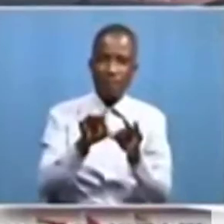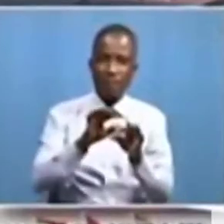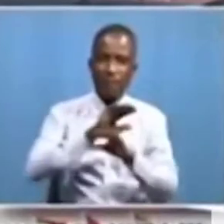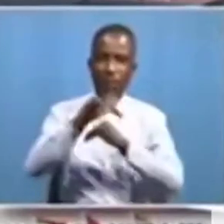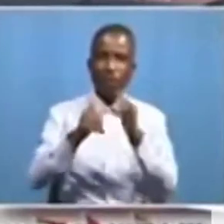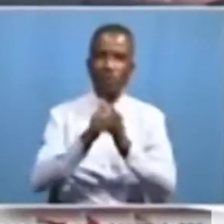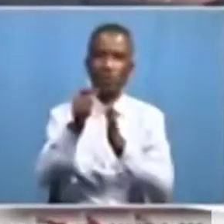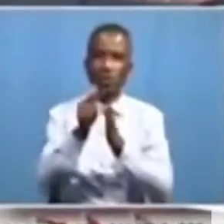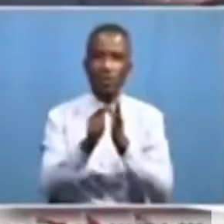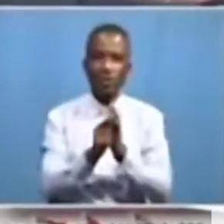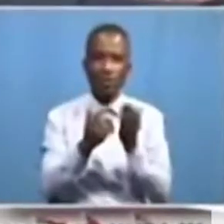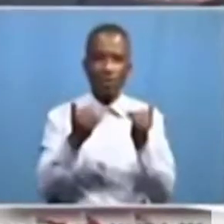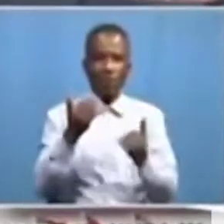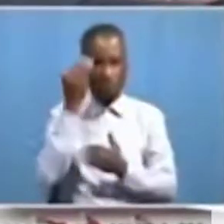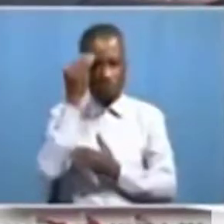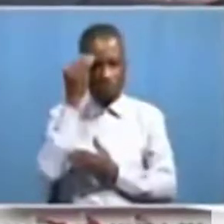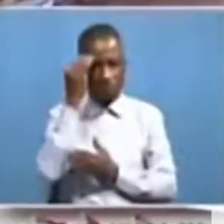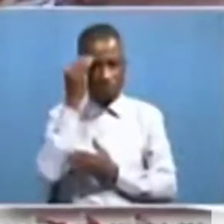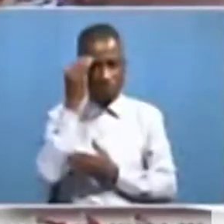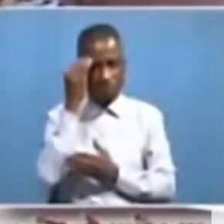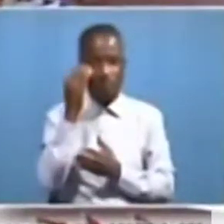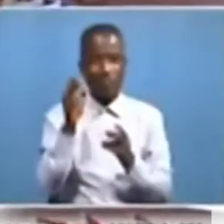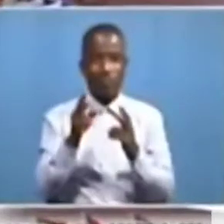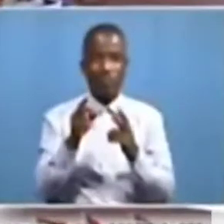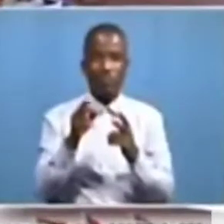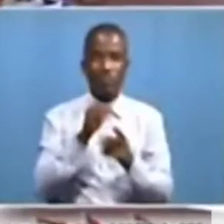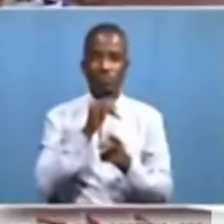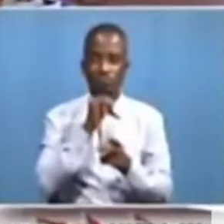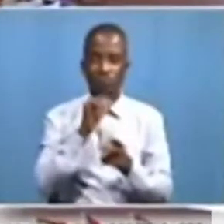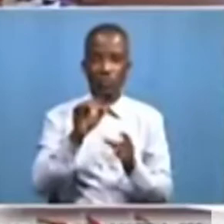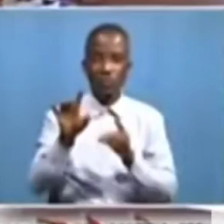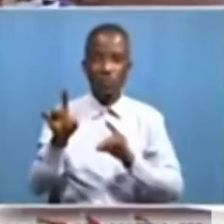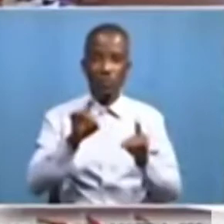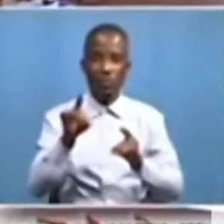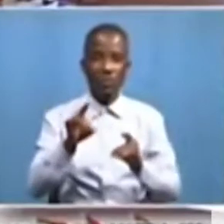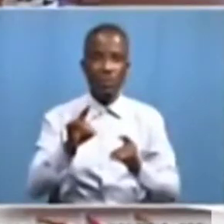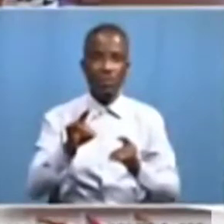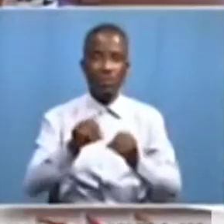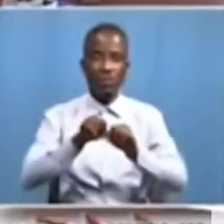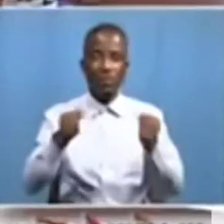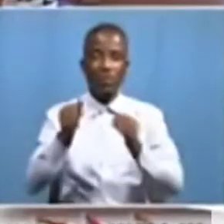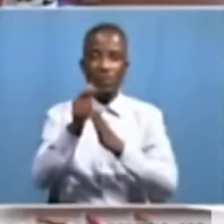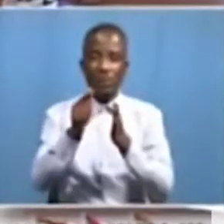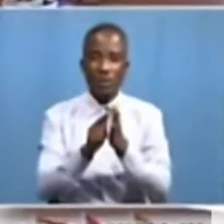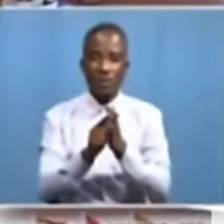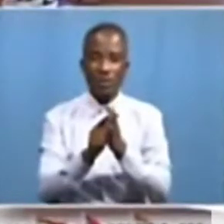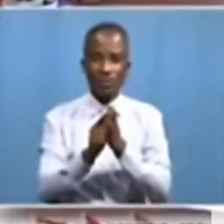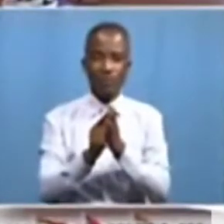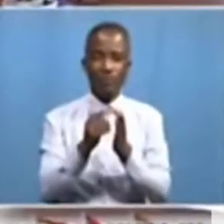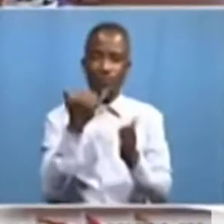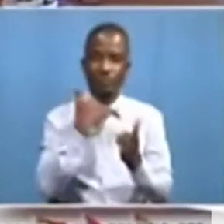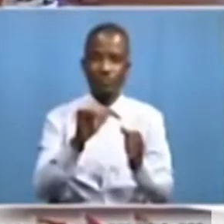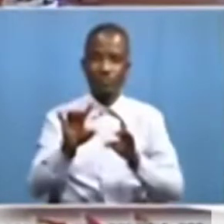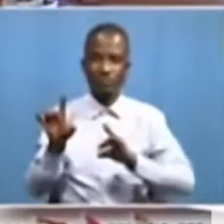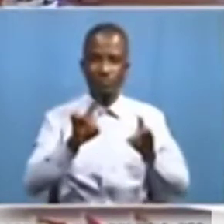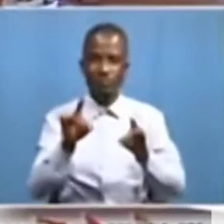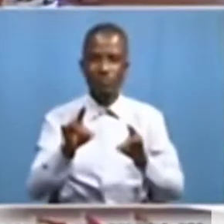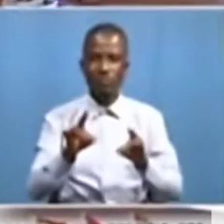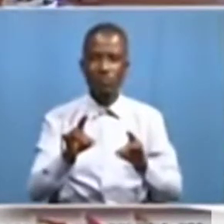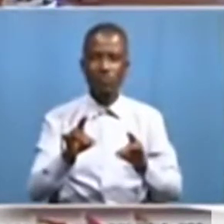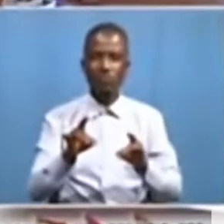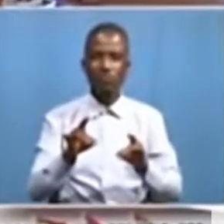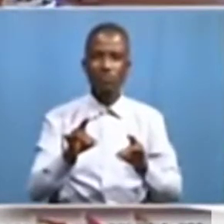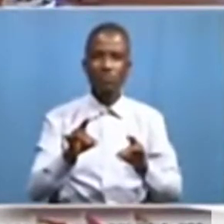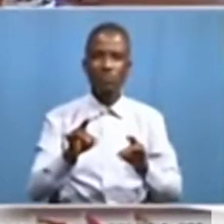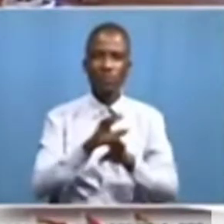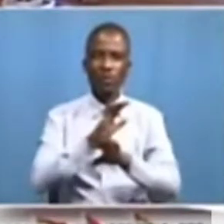law as to elections, it is not vitiated by a breach of the rules or a mistake at the polls, provided that it did